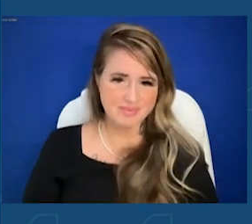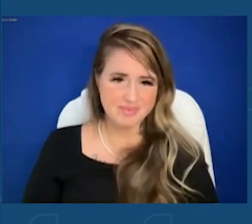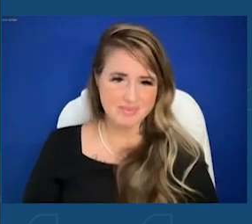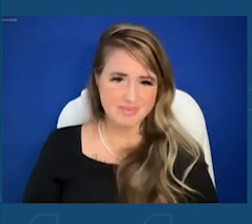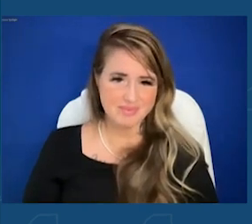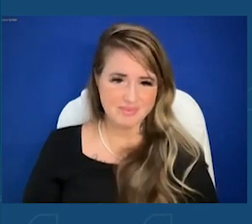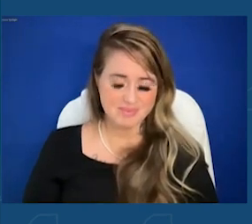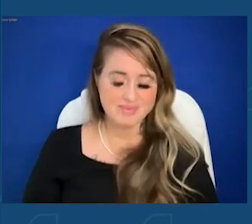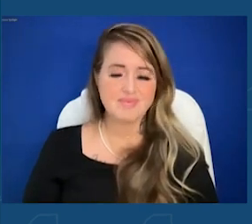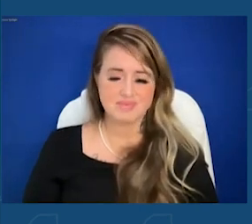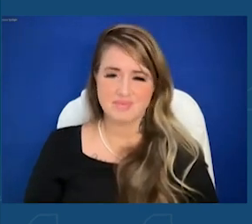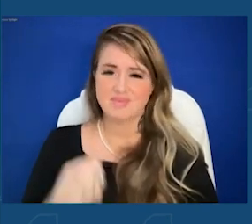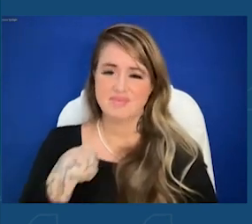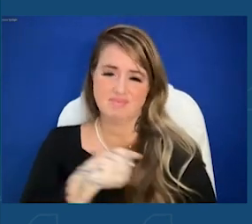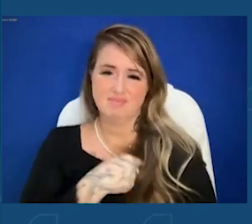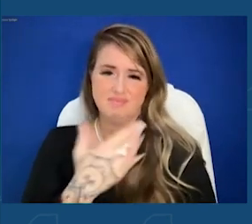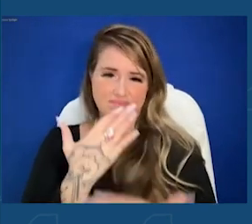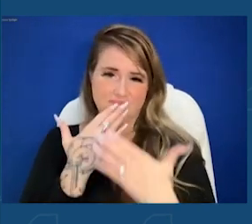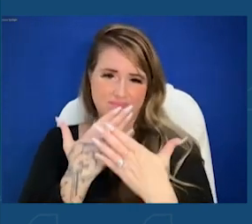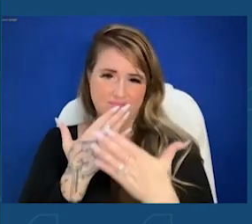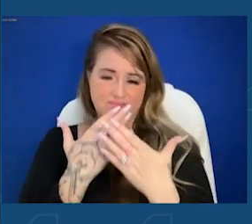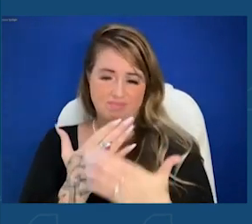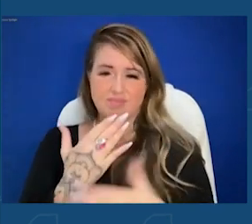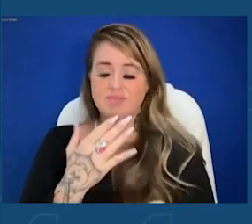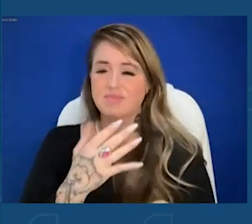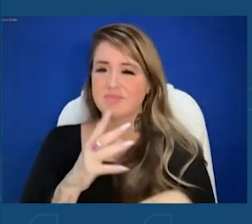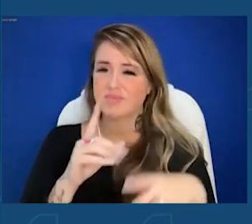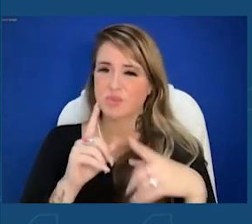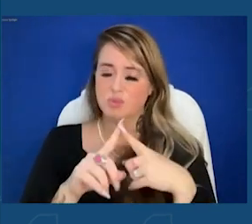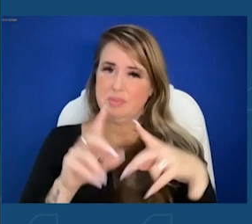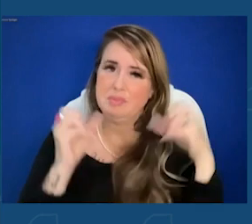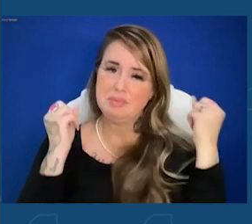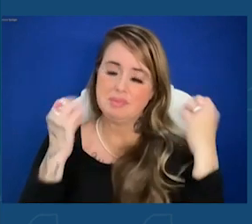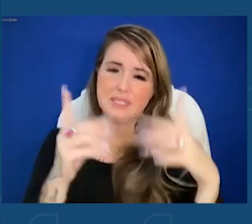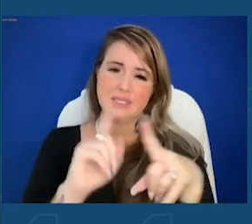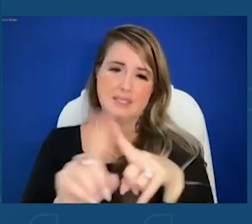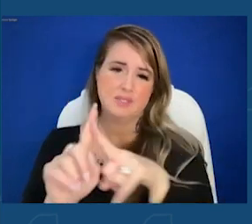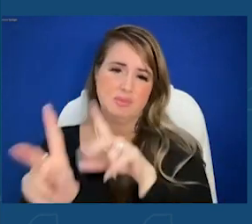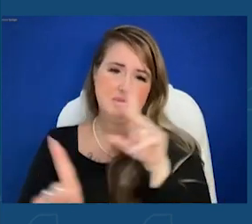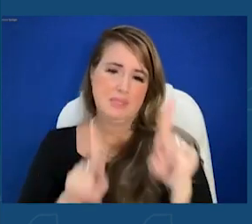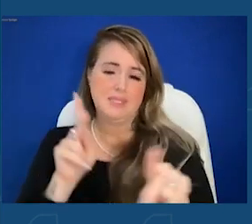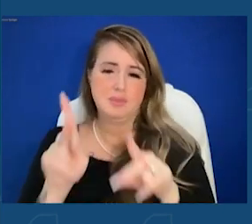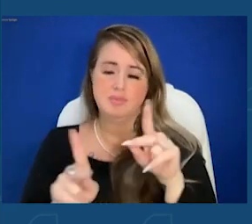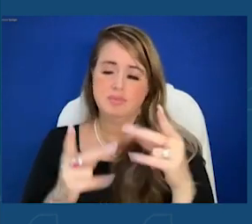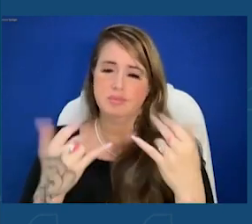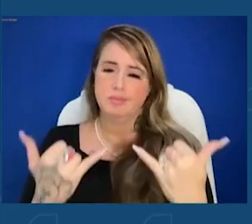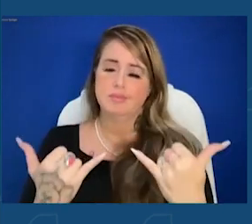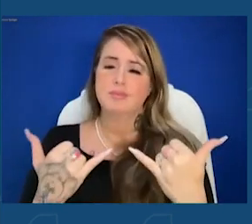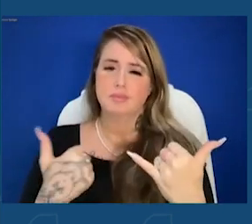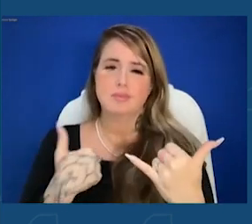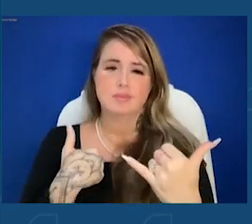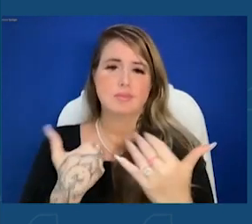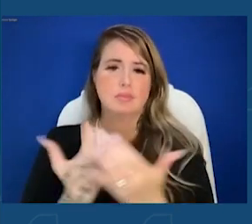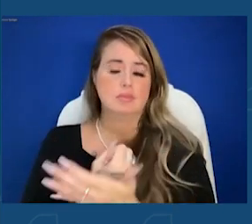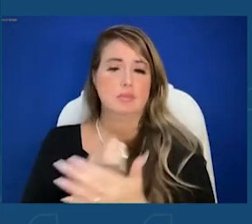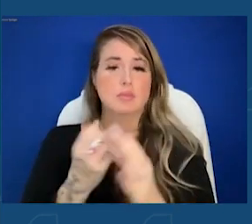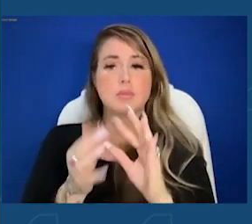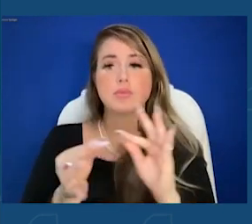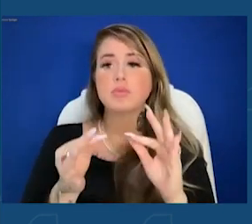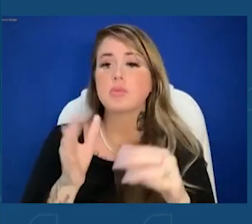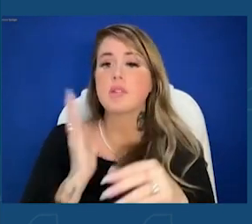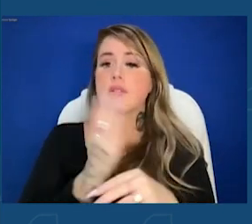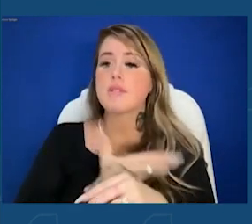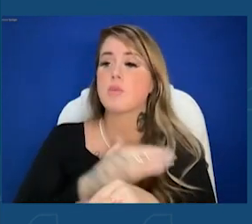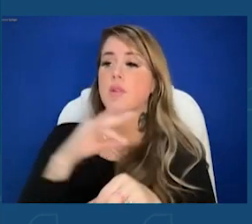So we are grateful to very, very many people. I'm just going to Our elected leaders, thank